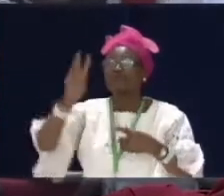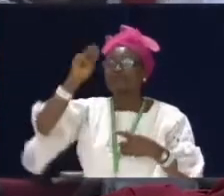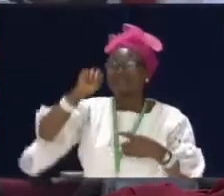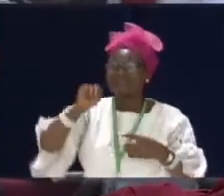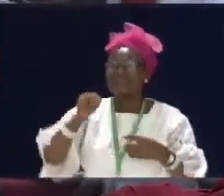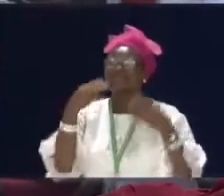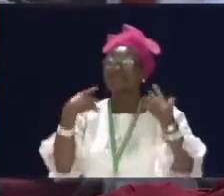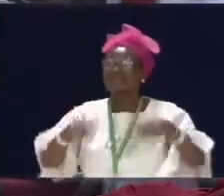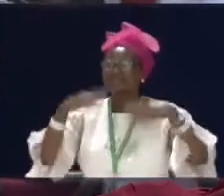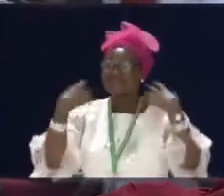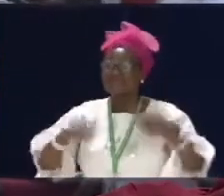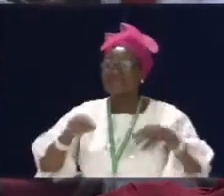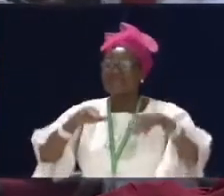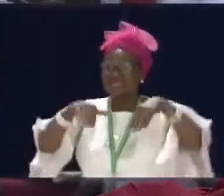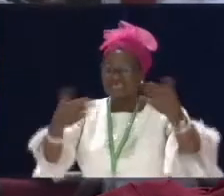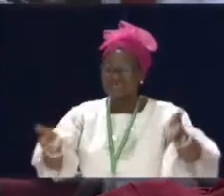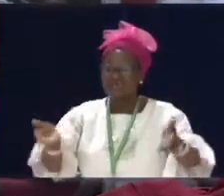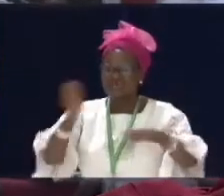Jesus' name.